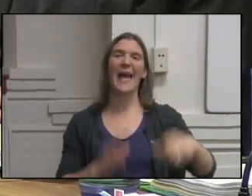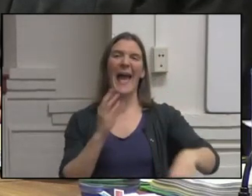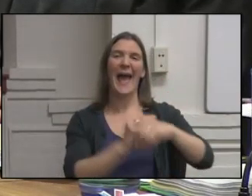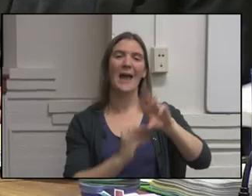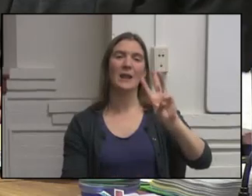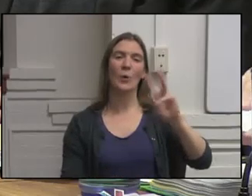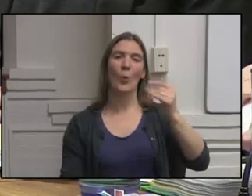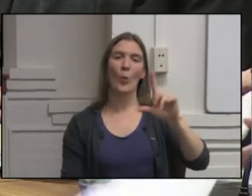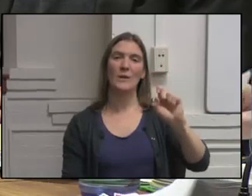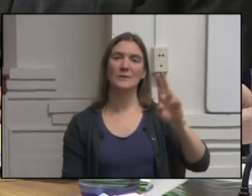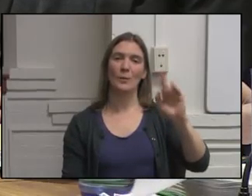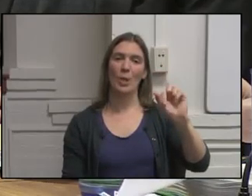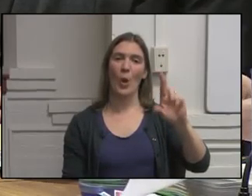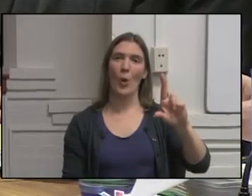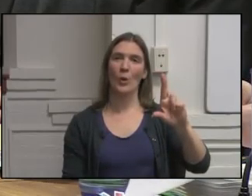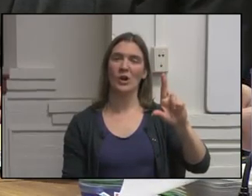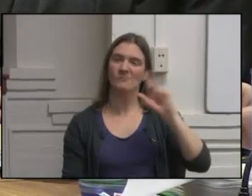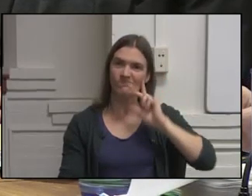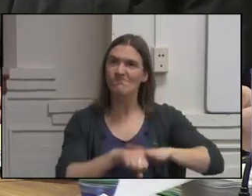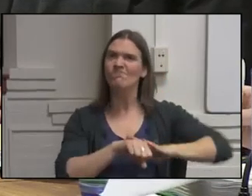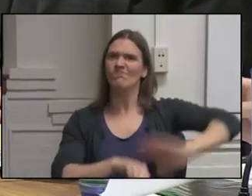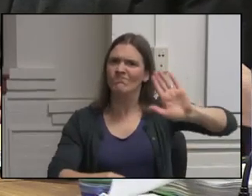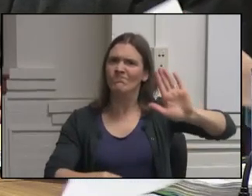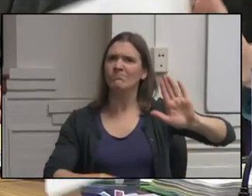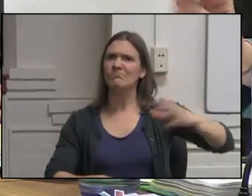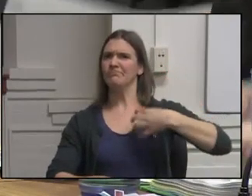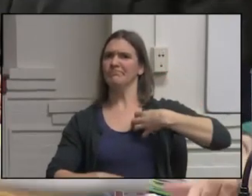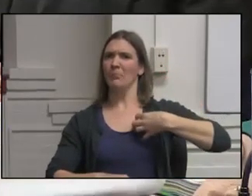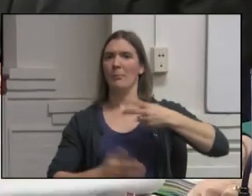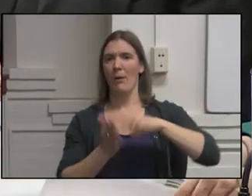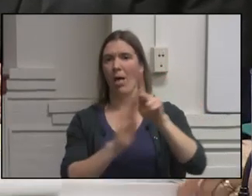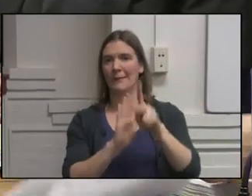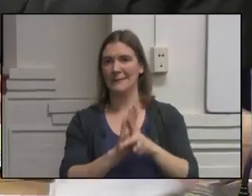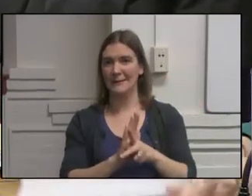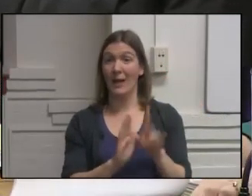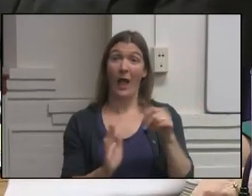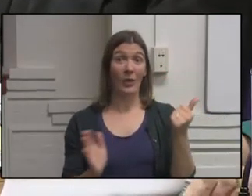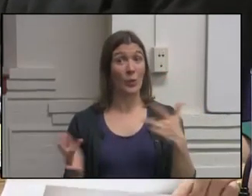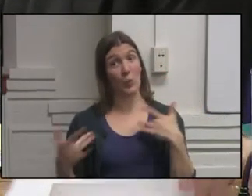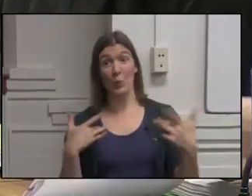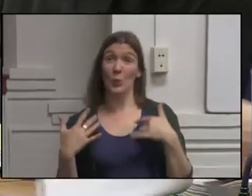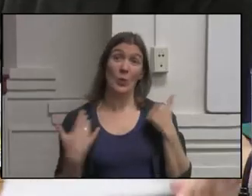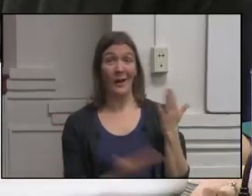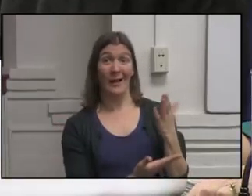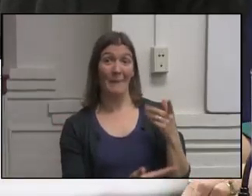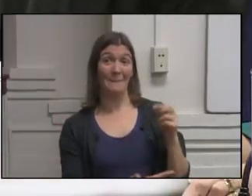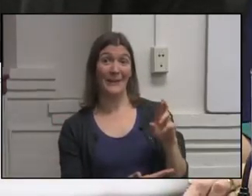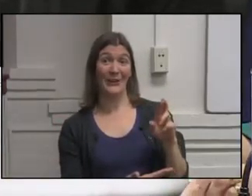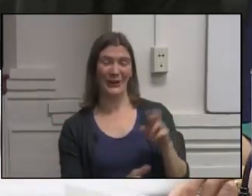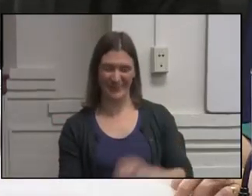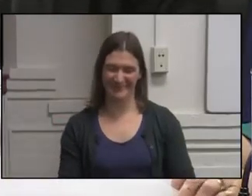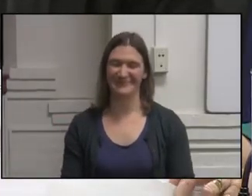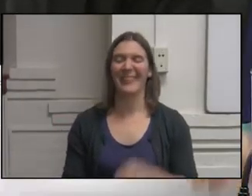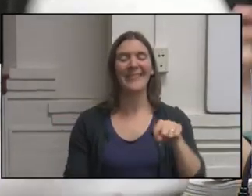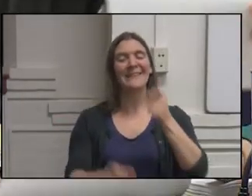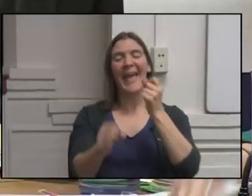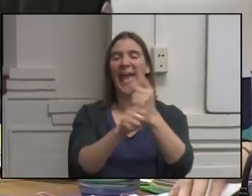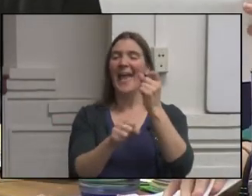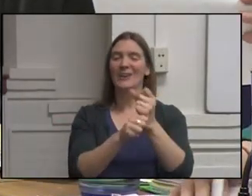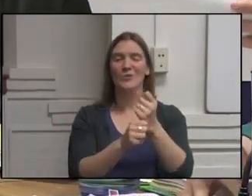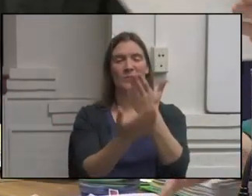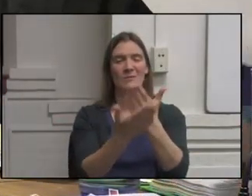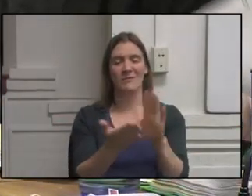whistleblower policy. Another exciting one for us this evening. Here. This is an annual